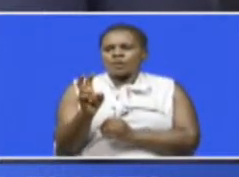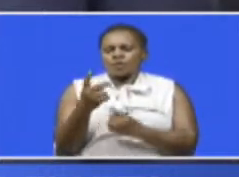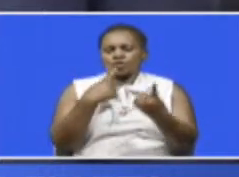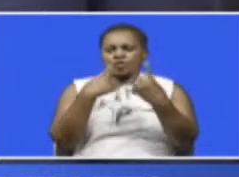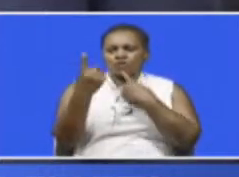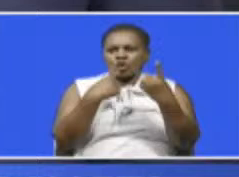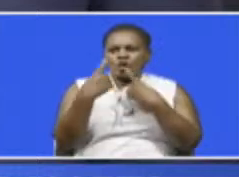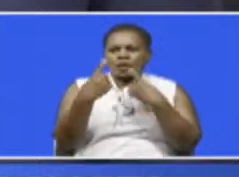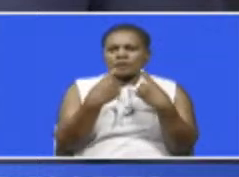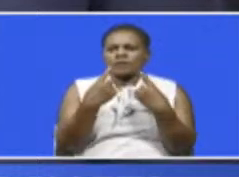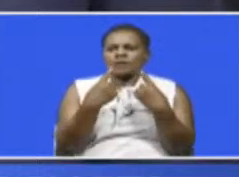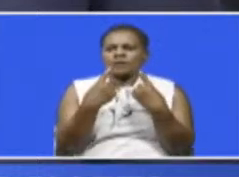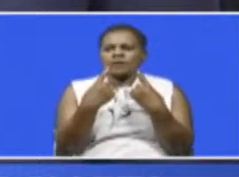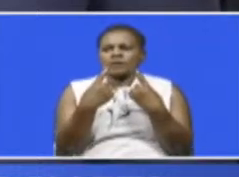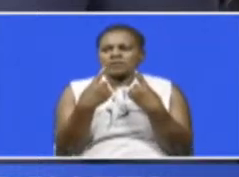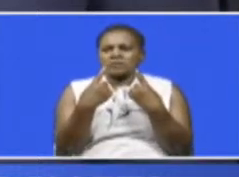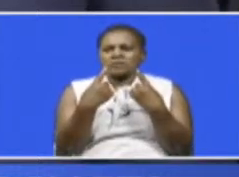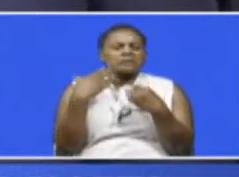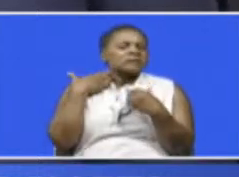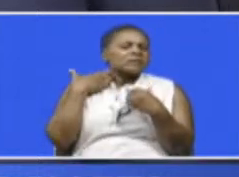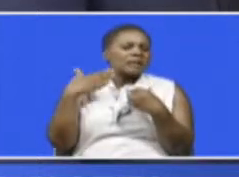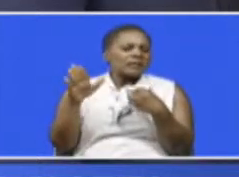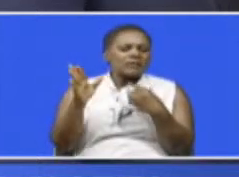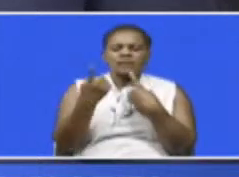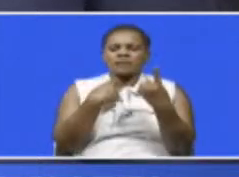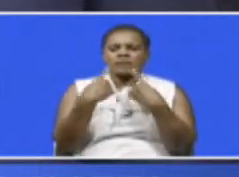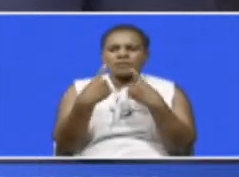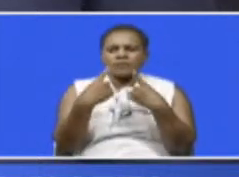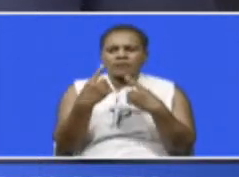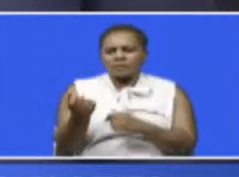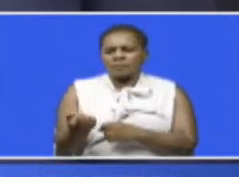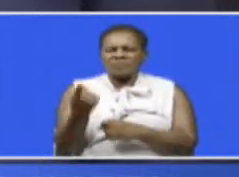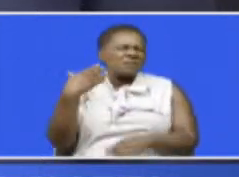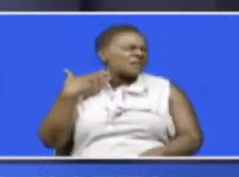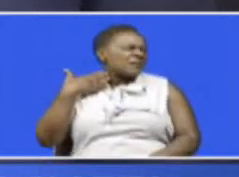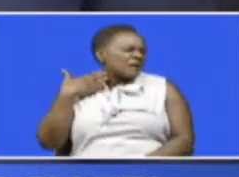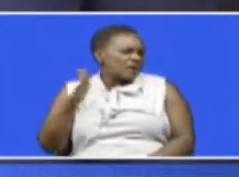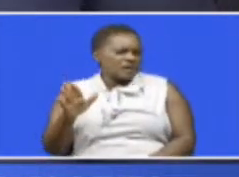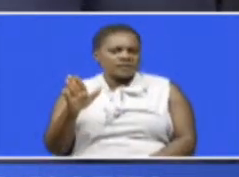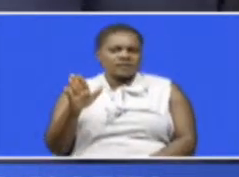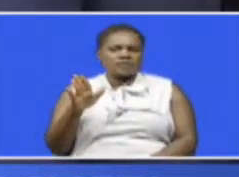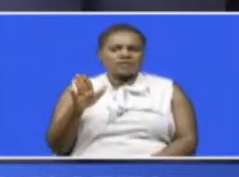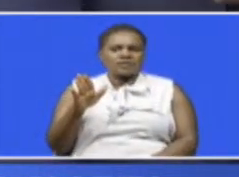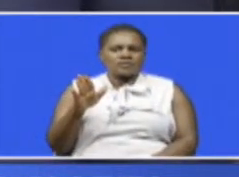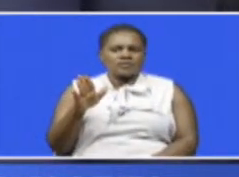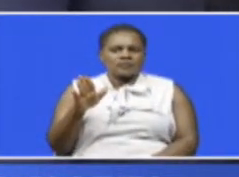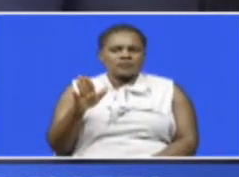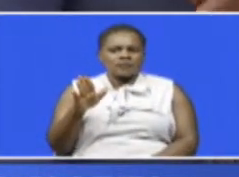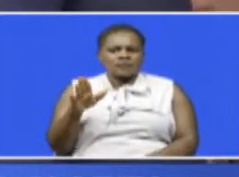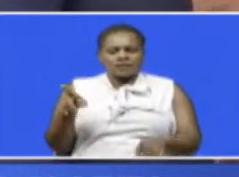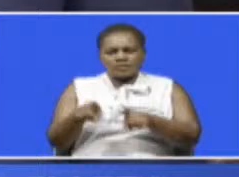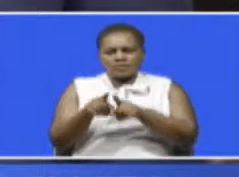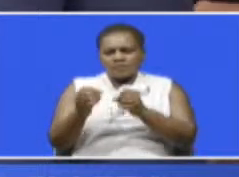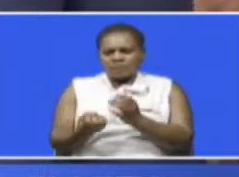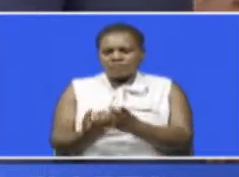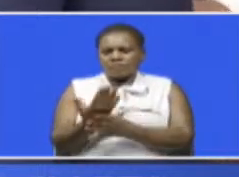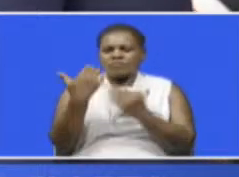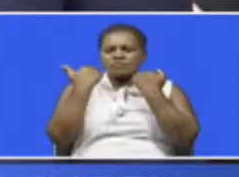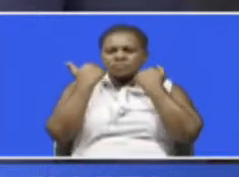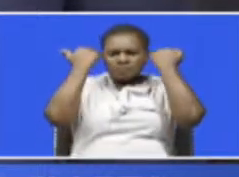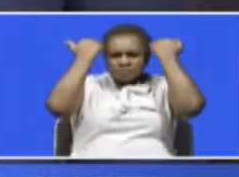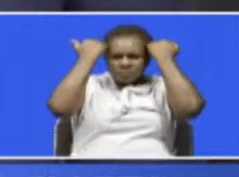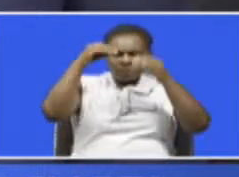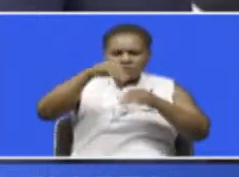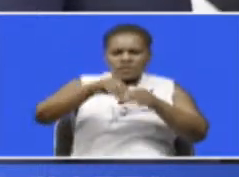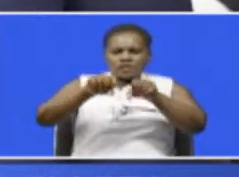speeches and utterances that incite and cause hatred, resentment, and create tension within